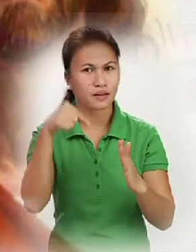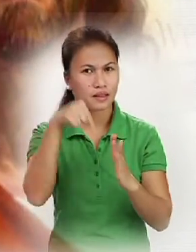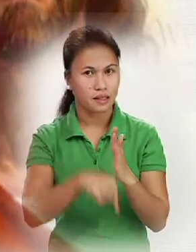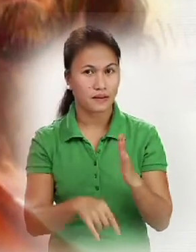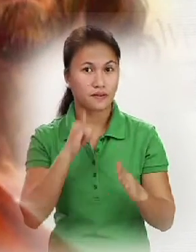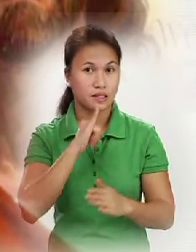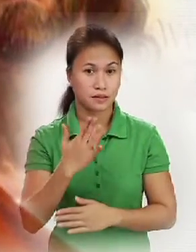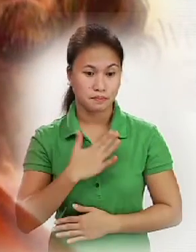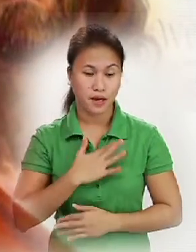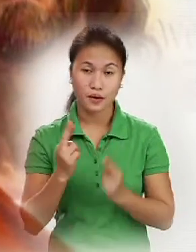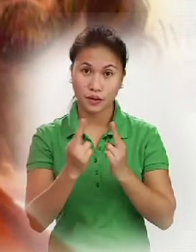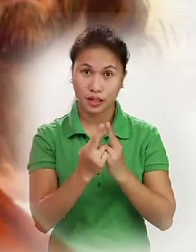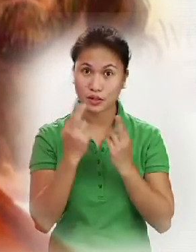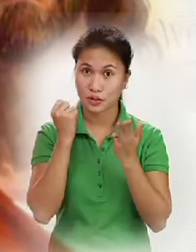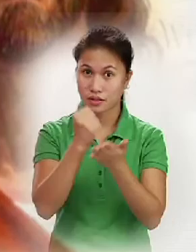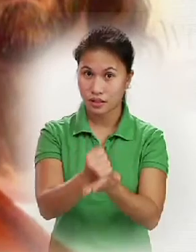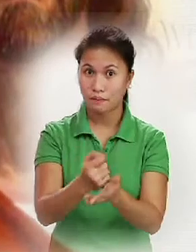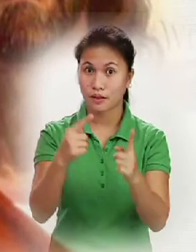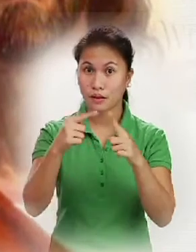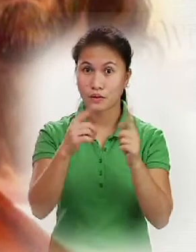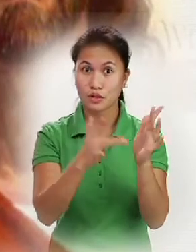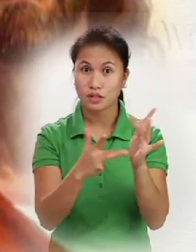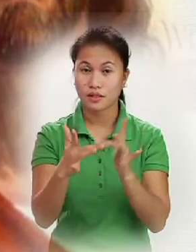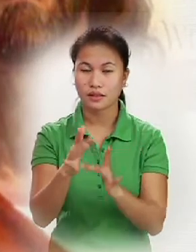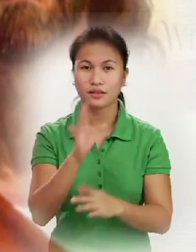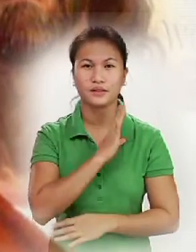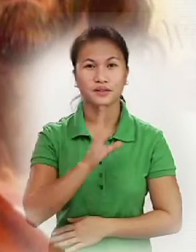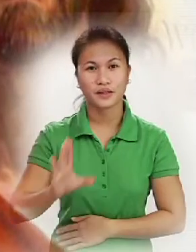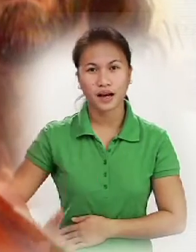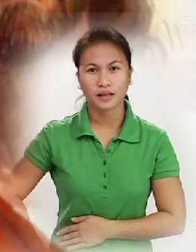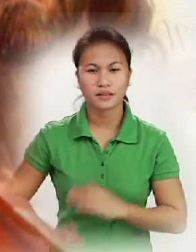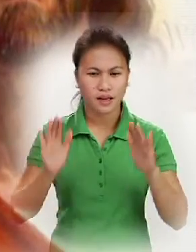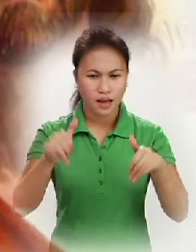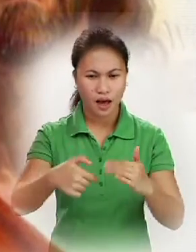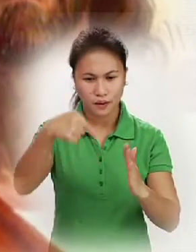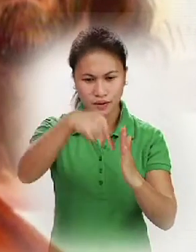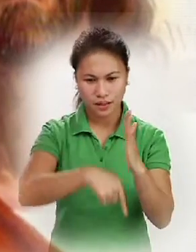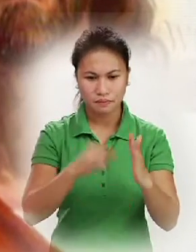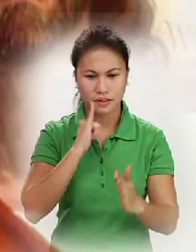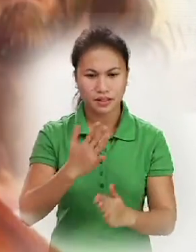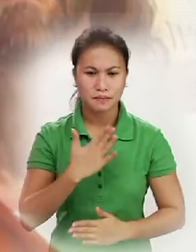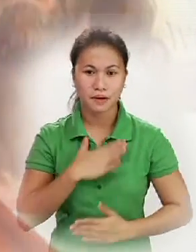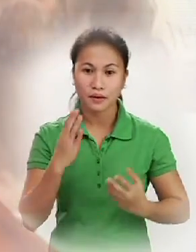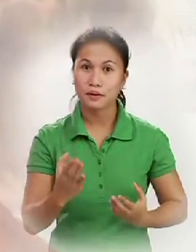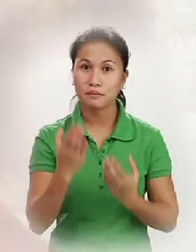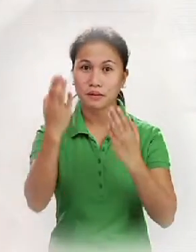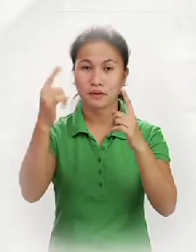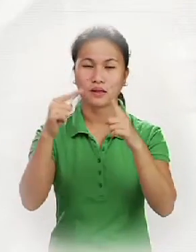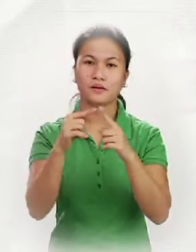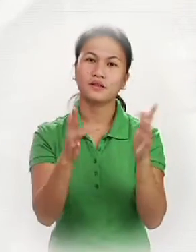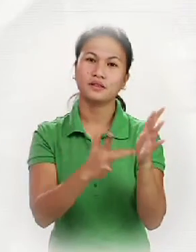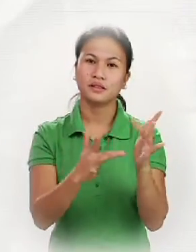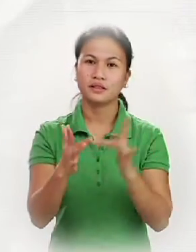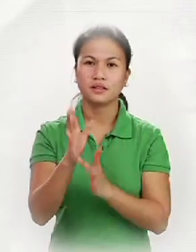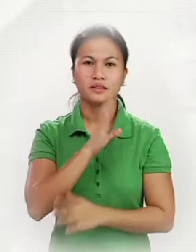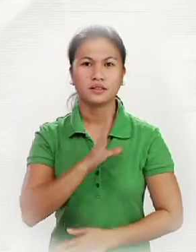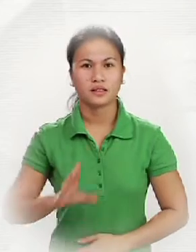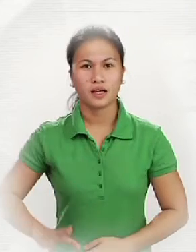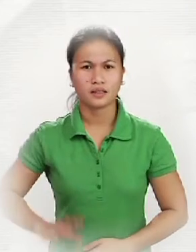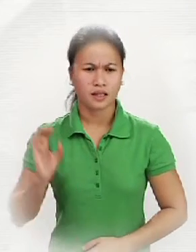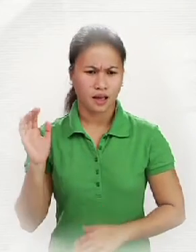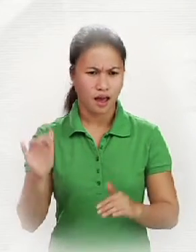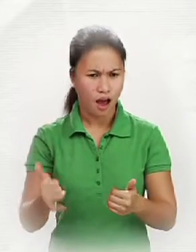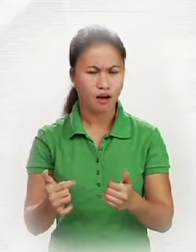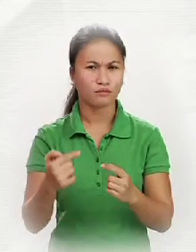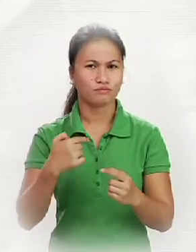is my relationship to Jesus Christ? How deep is my commitment to Jesus Christ? How do I respond to